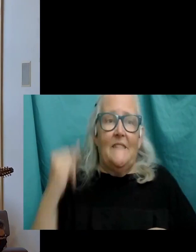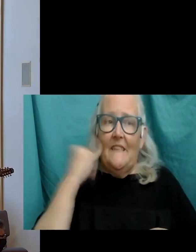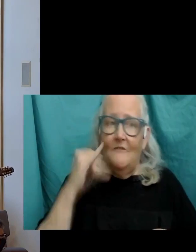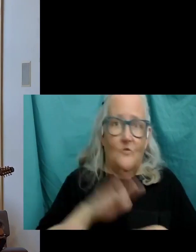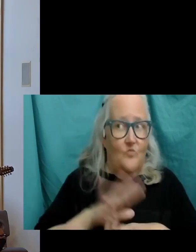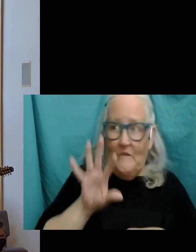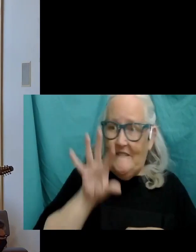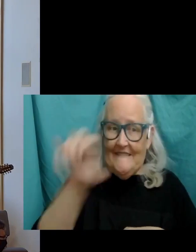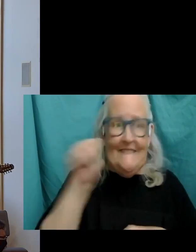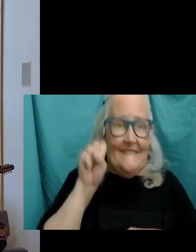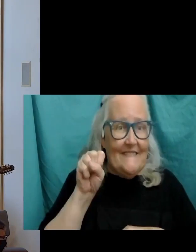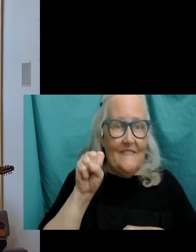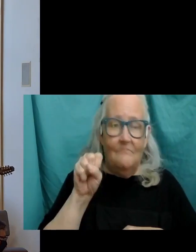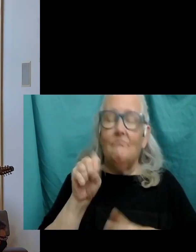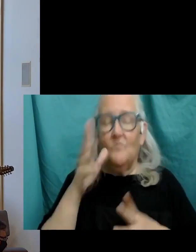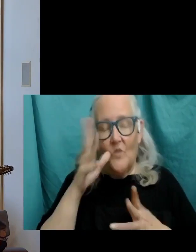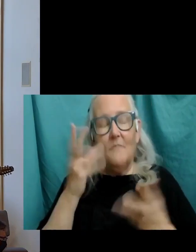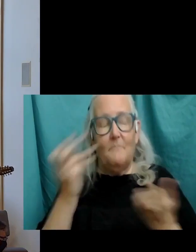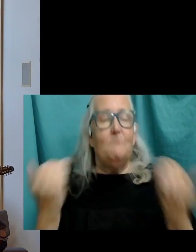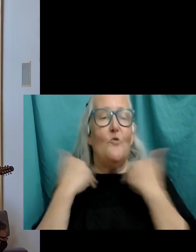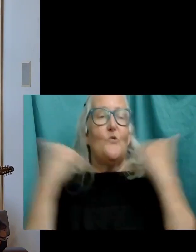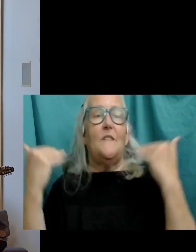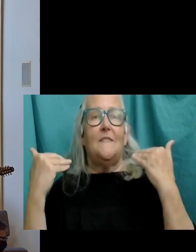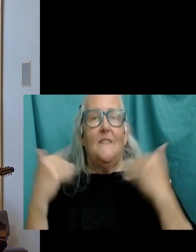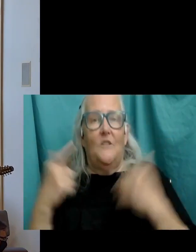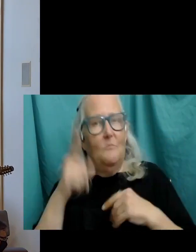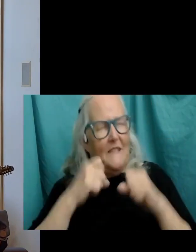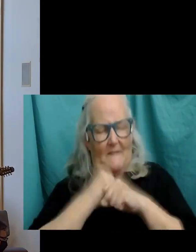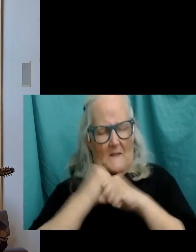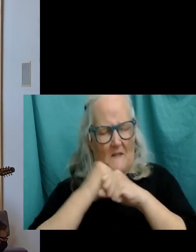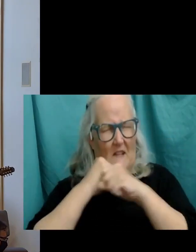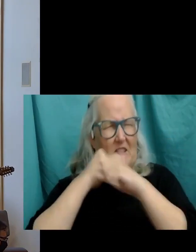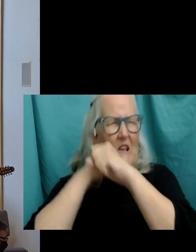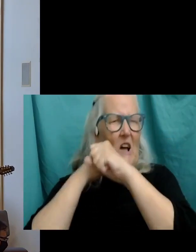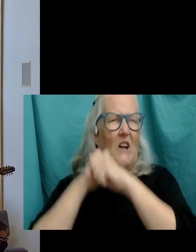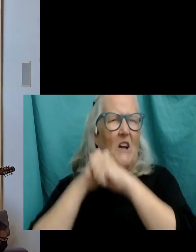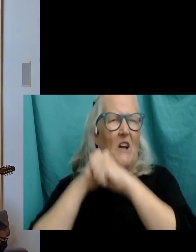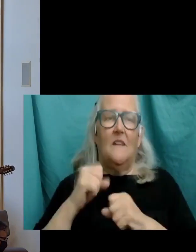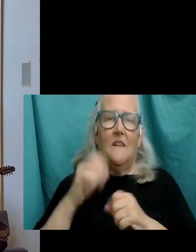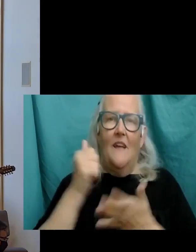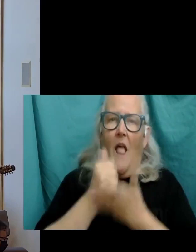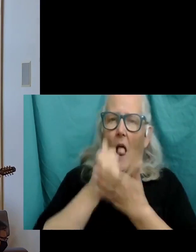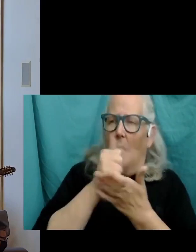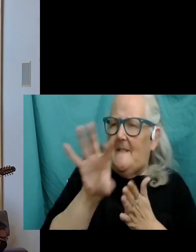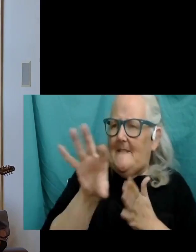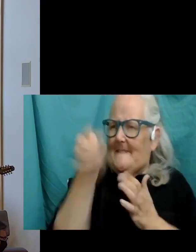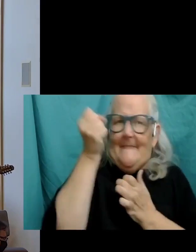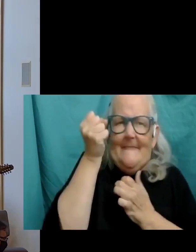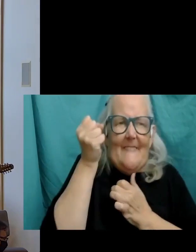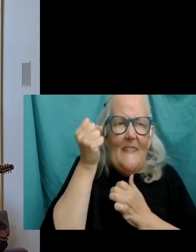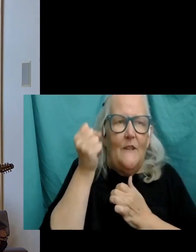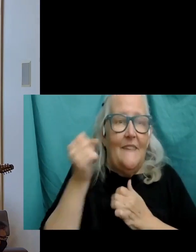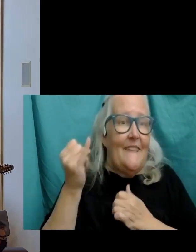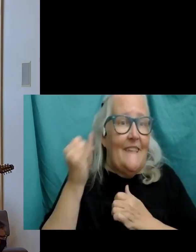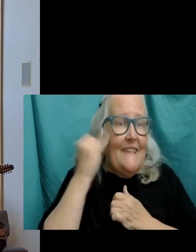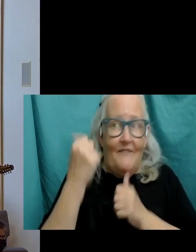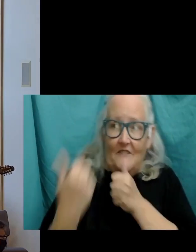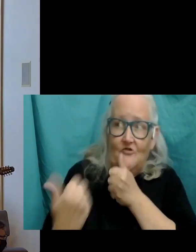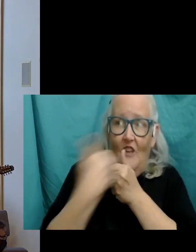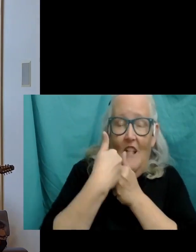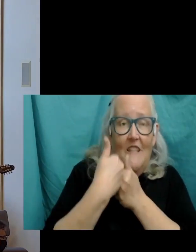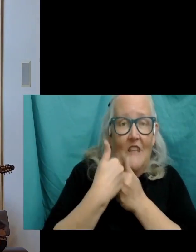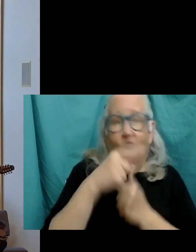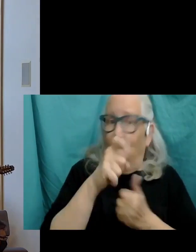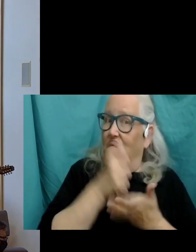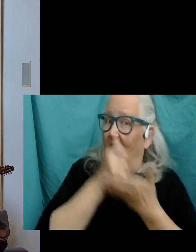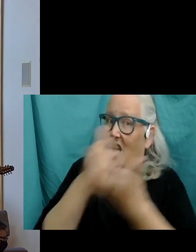go empty-handed. You'll fight like a dog to help pluck a fine jewel. If anyone stands against us, you'll help